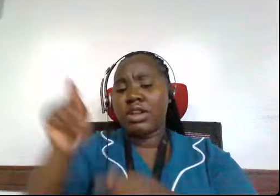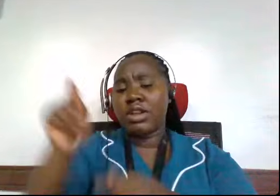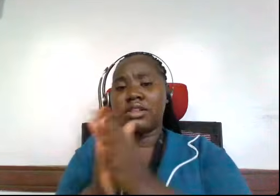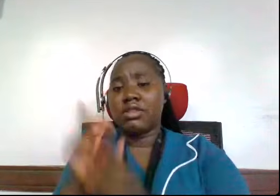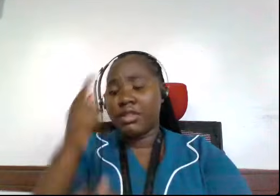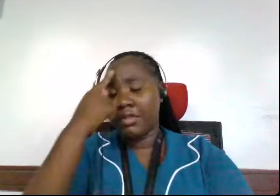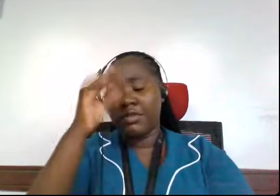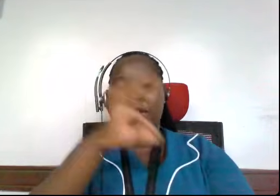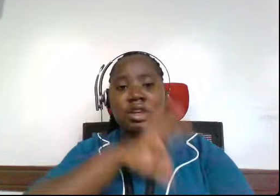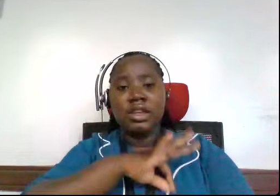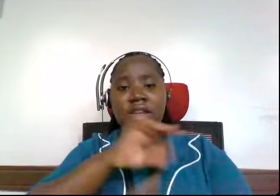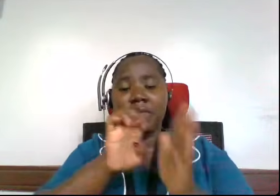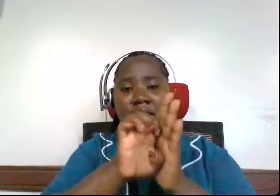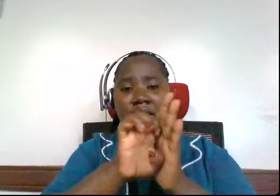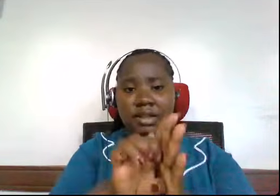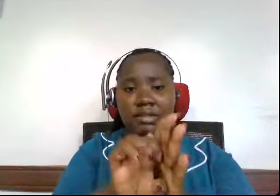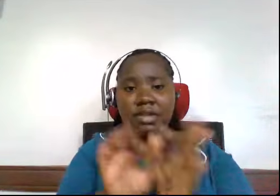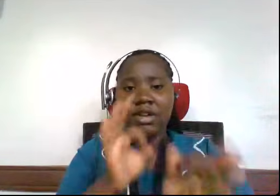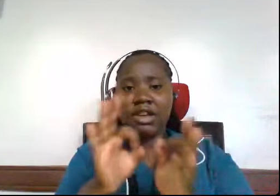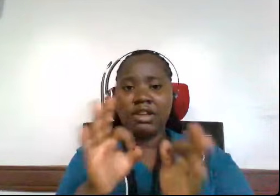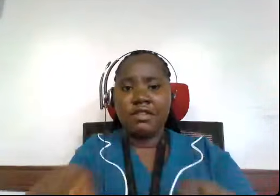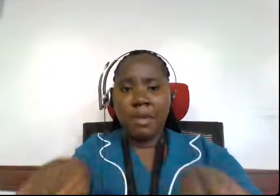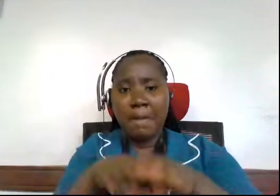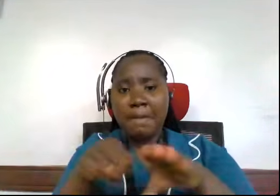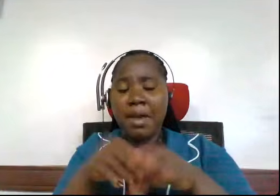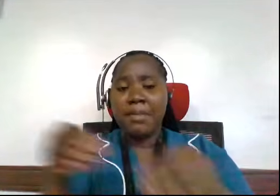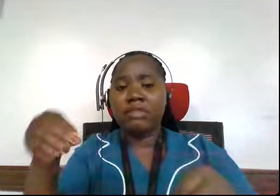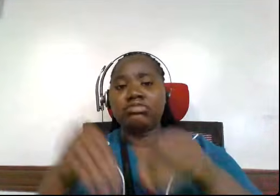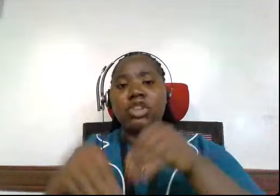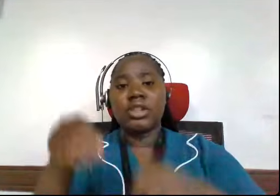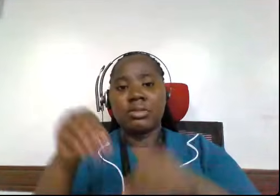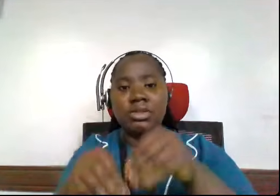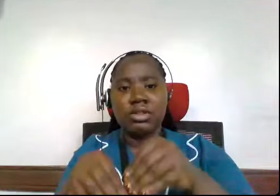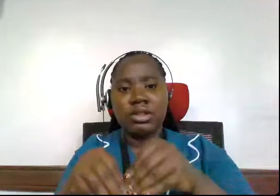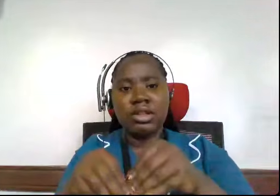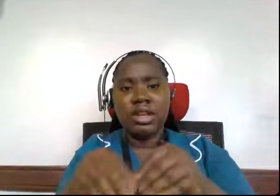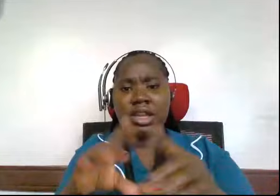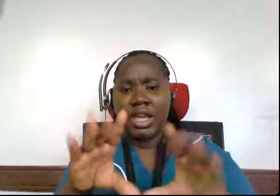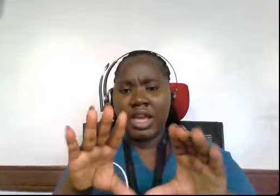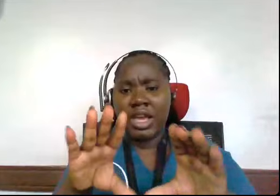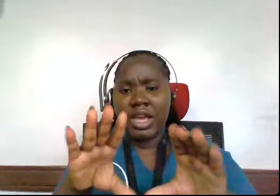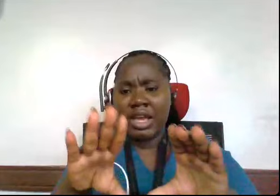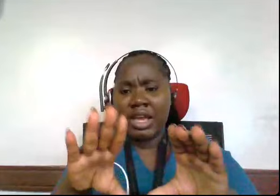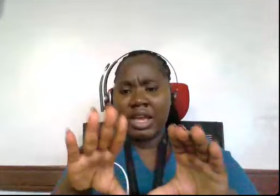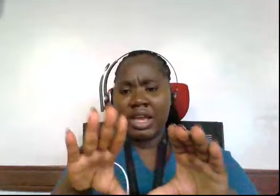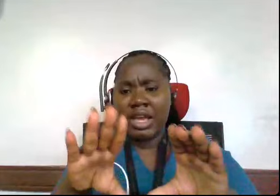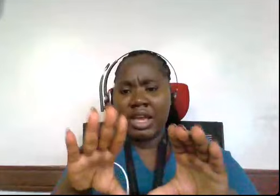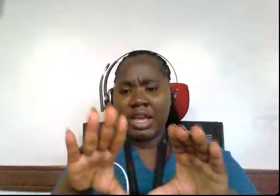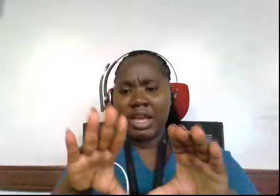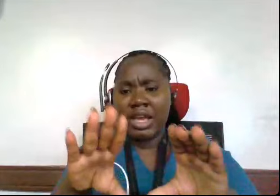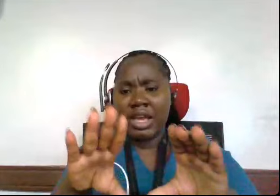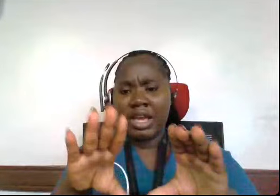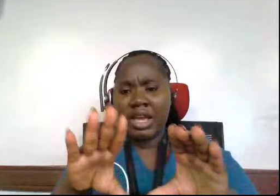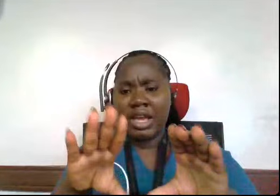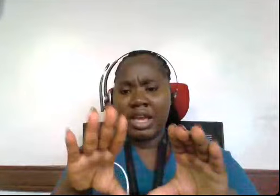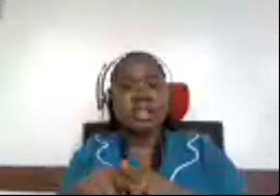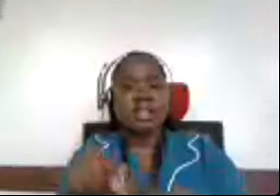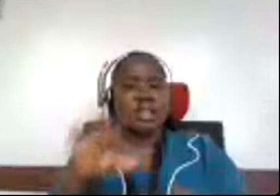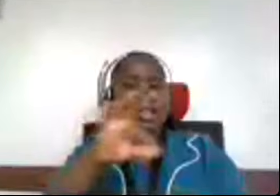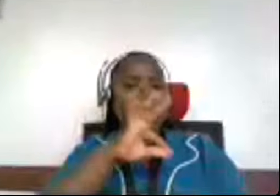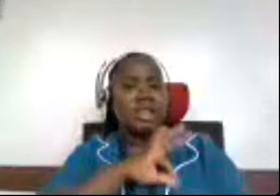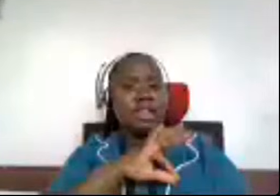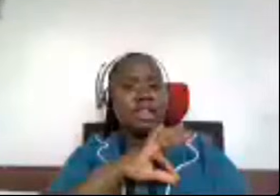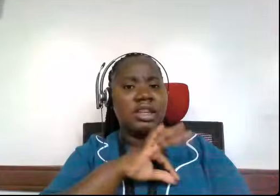example, if it is members' contribution, don't capture it as a business income. Just put it down there as other